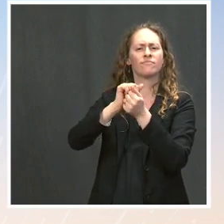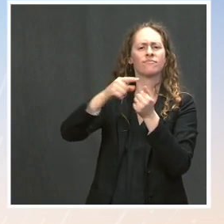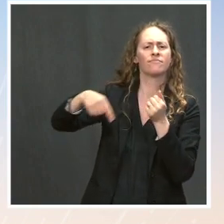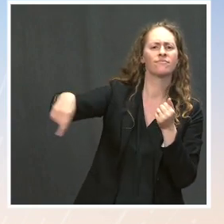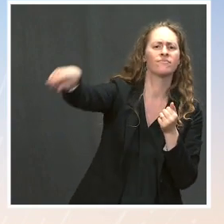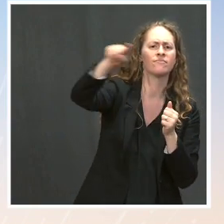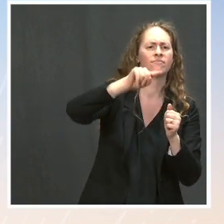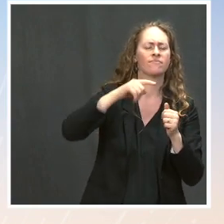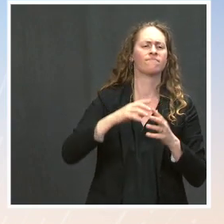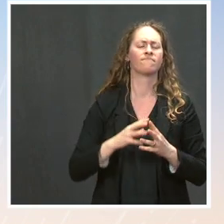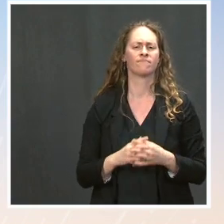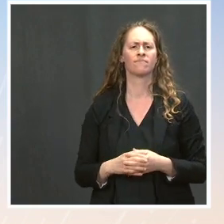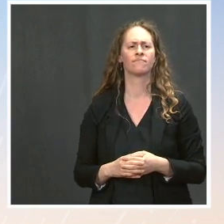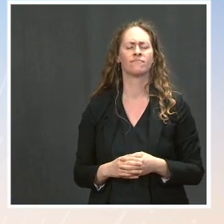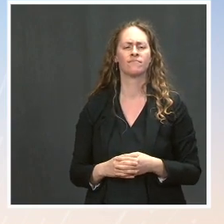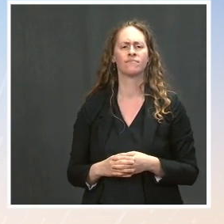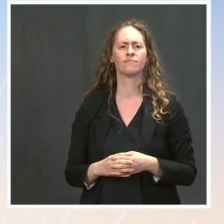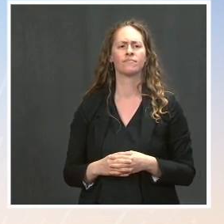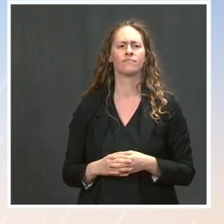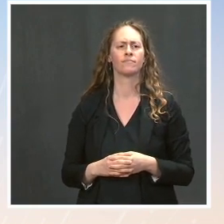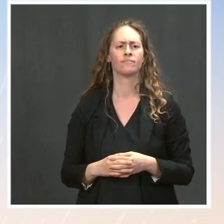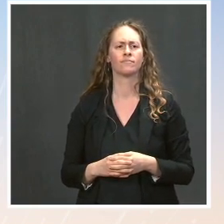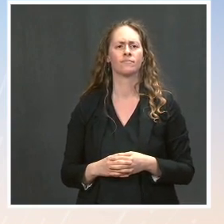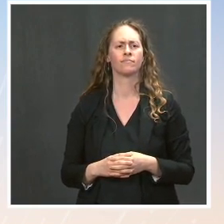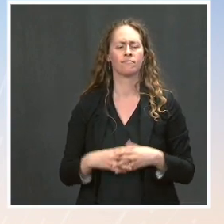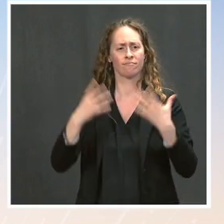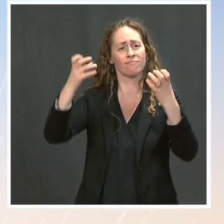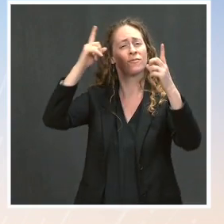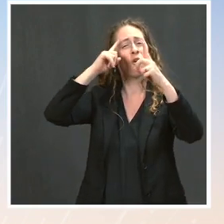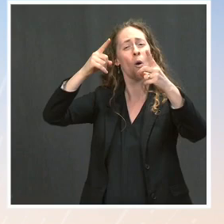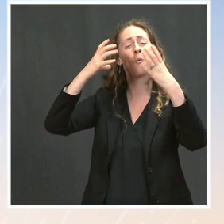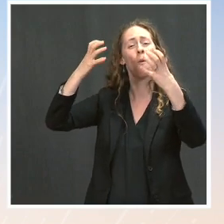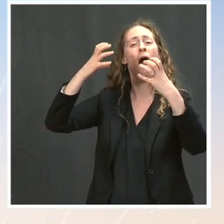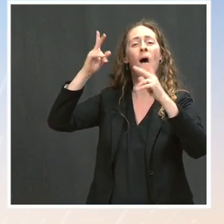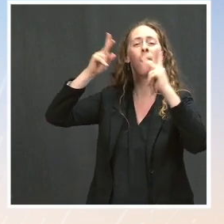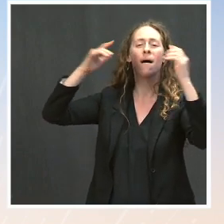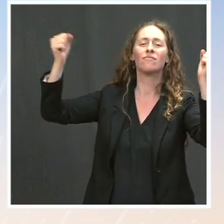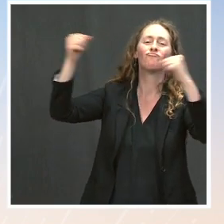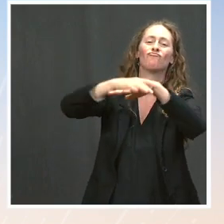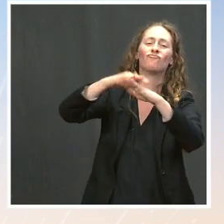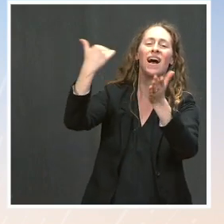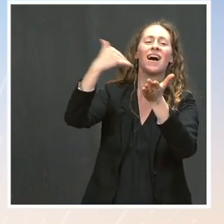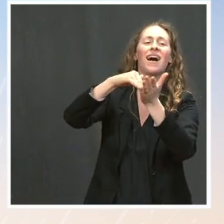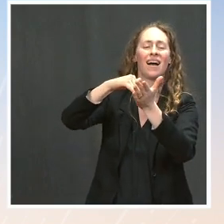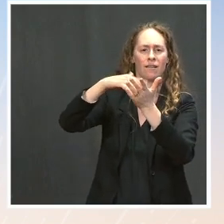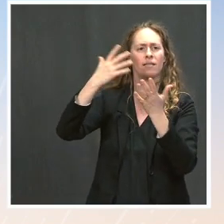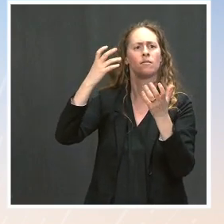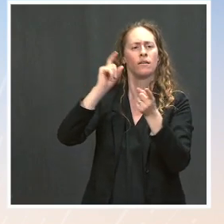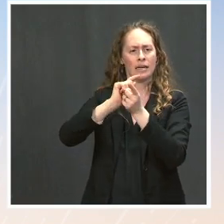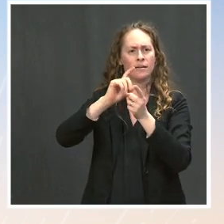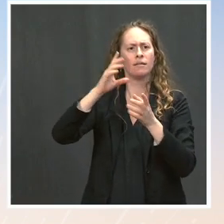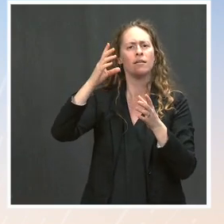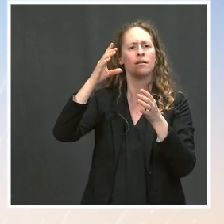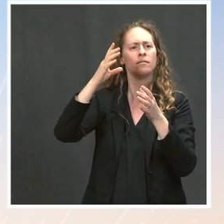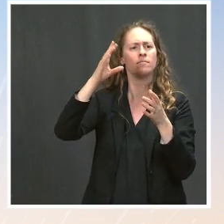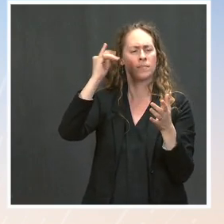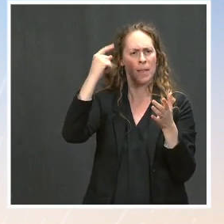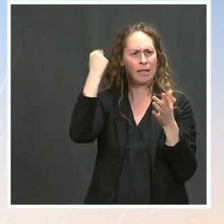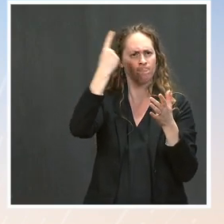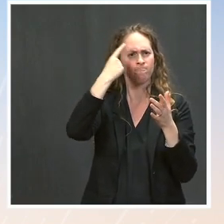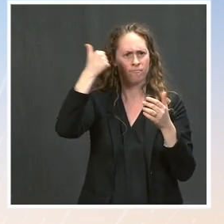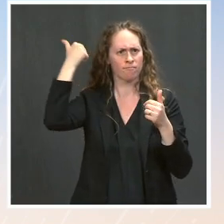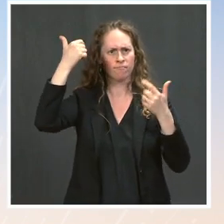back together. So I guess the question is, he has not met with House Minority Leader Kevin McCarthy, according to Kevin